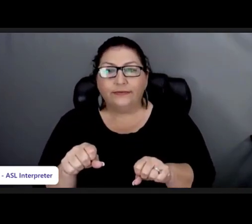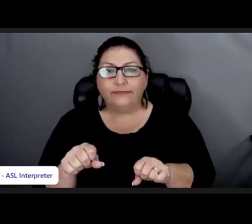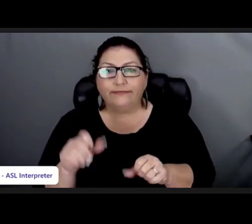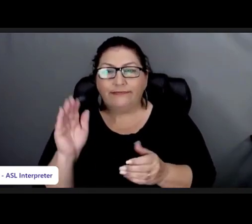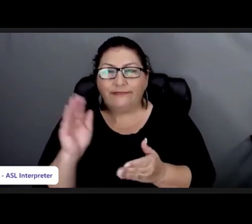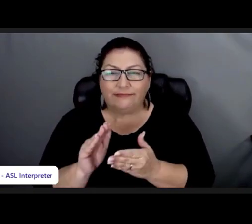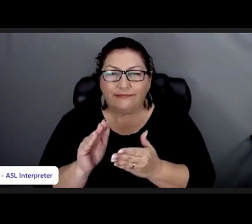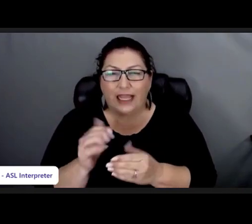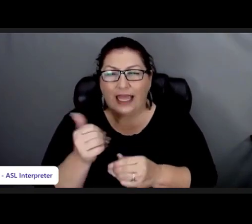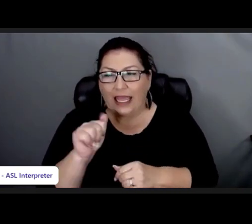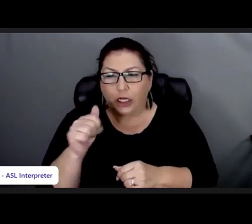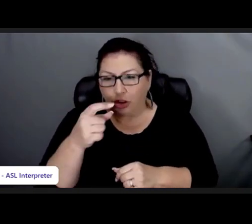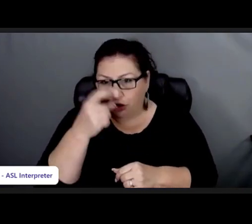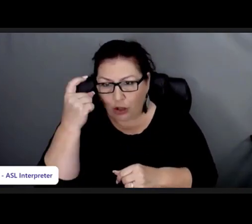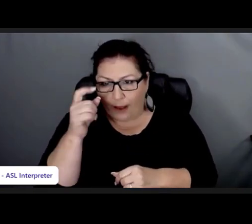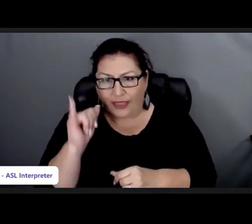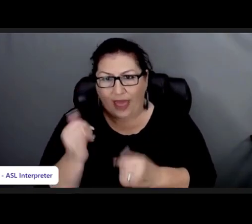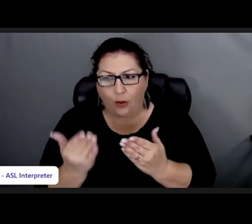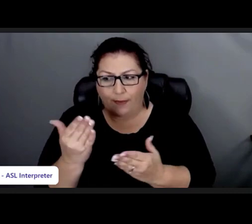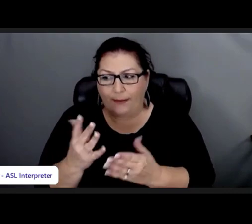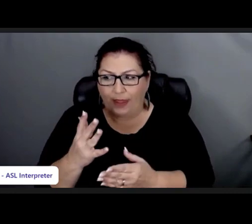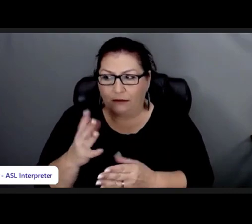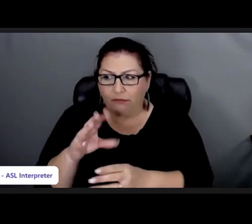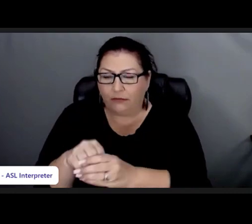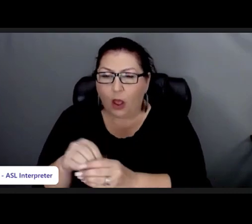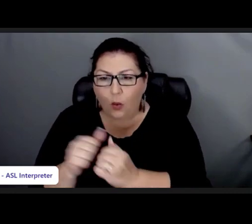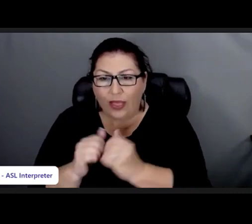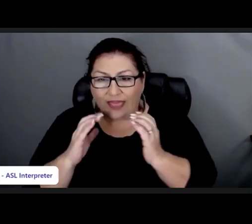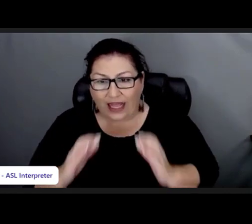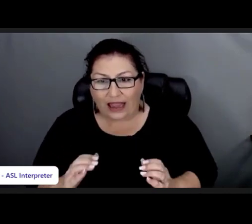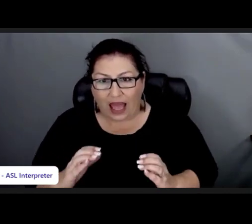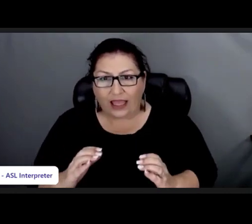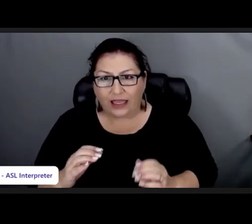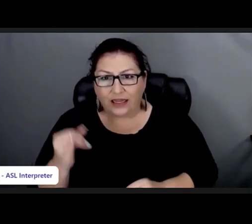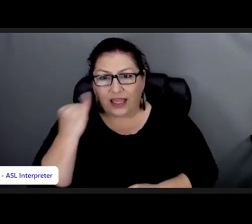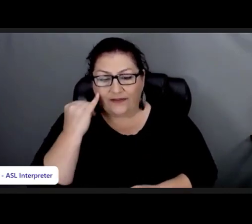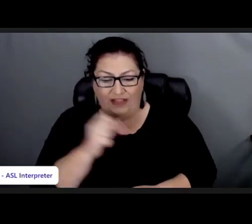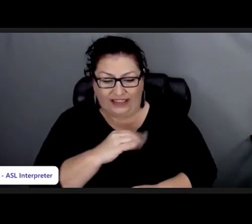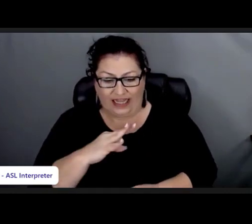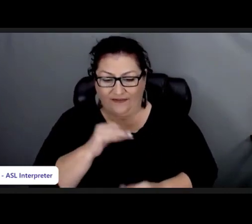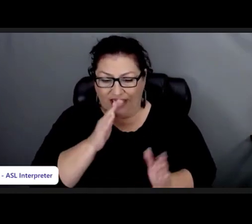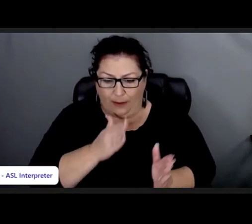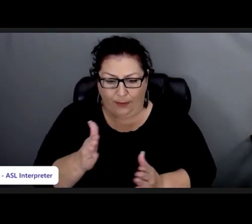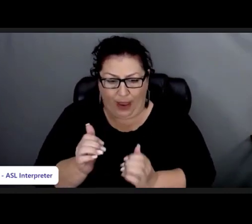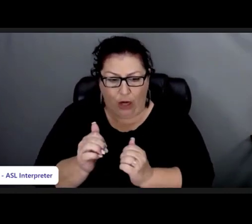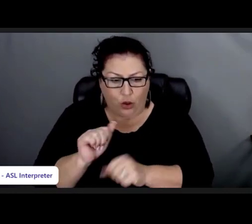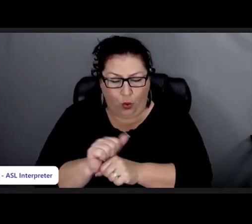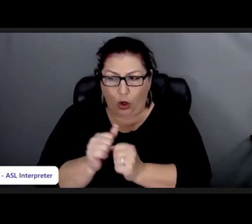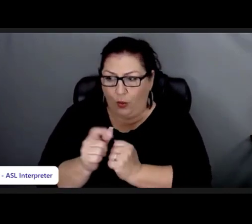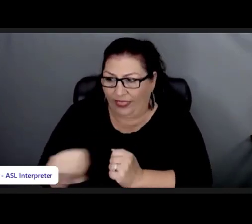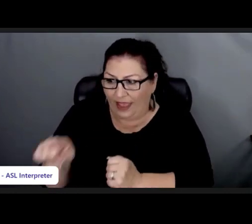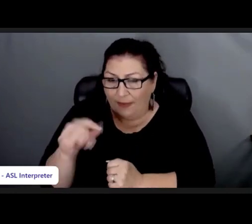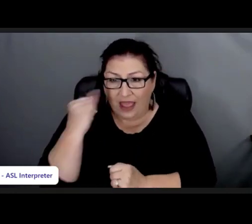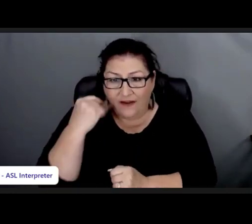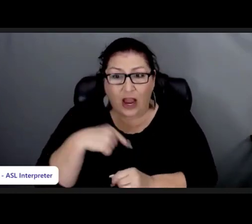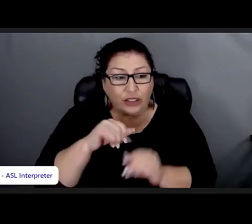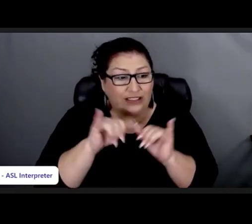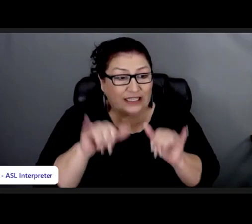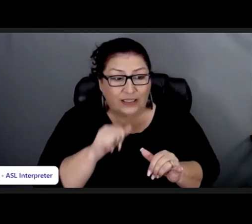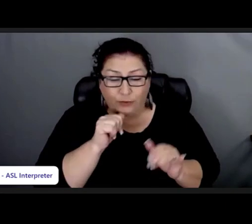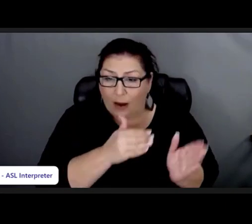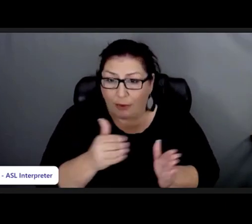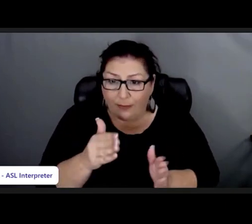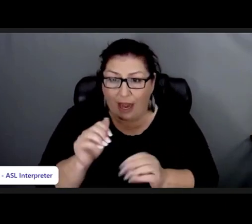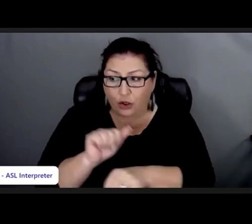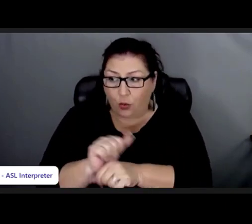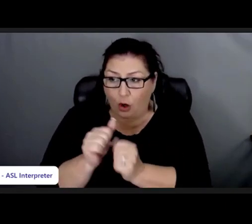of trauma we might engage with a client if a staff isn't prepared to work with them, if our systems aren't prepared to